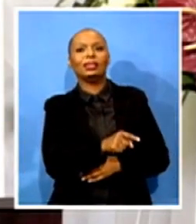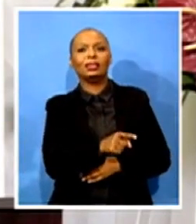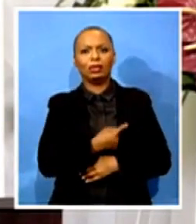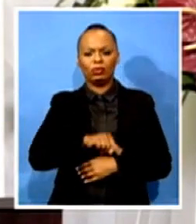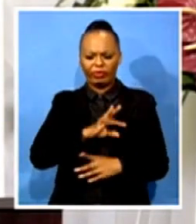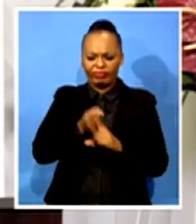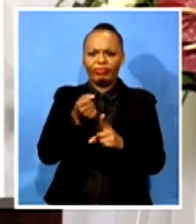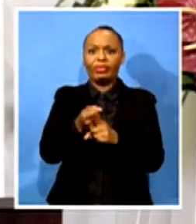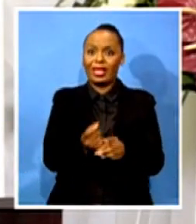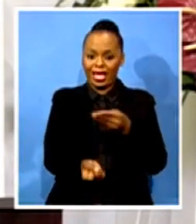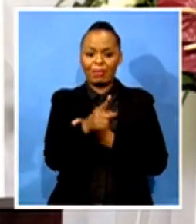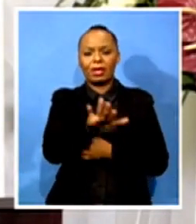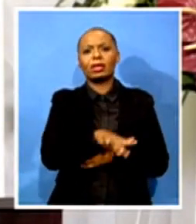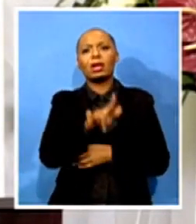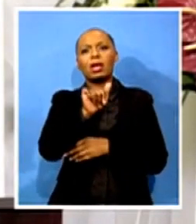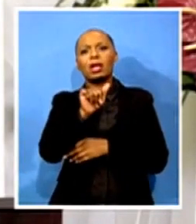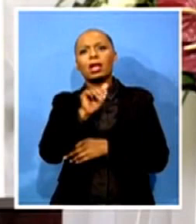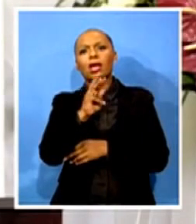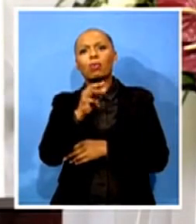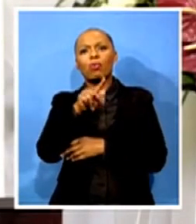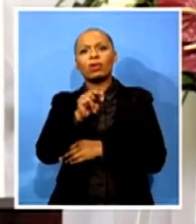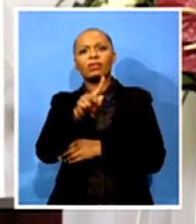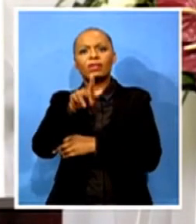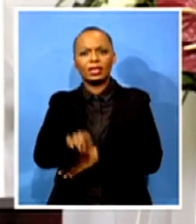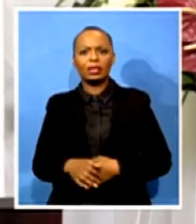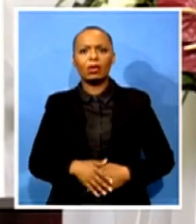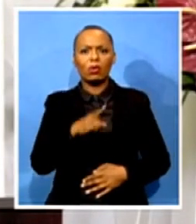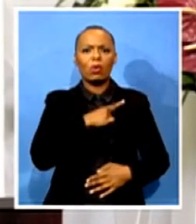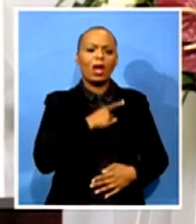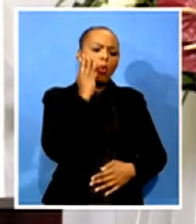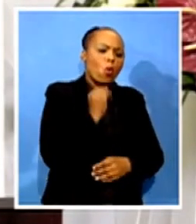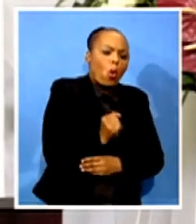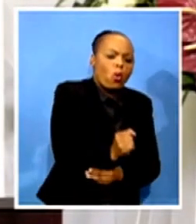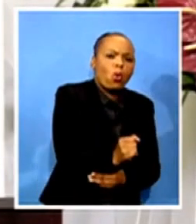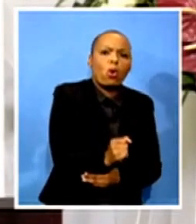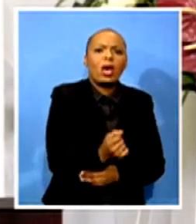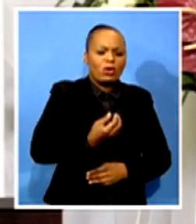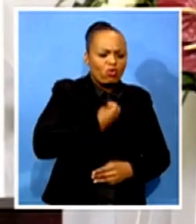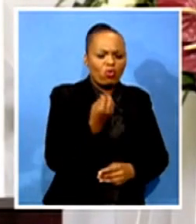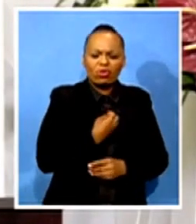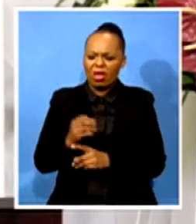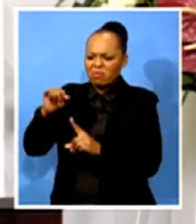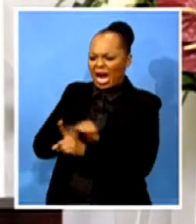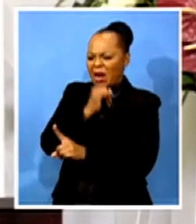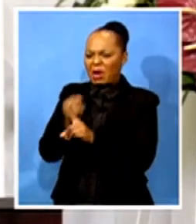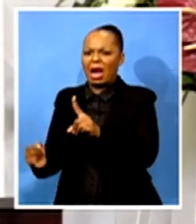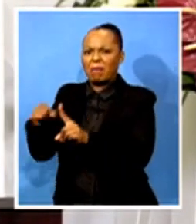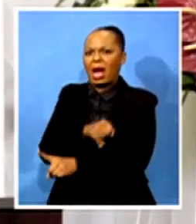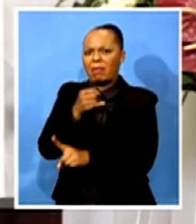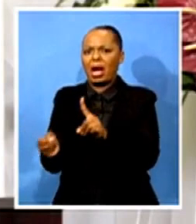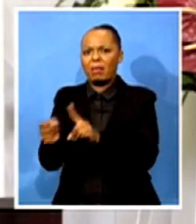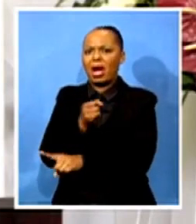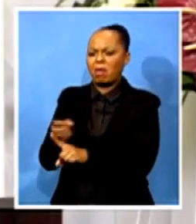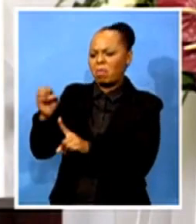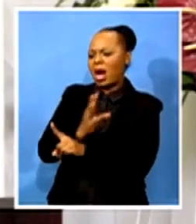was slaughtered by young people. A reporter emaphoyiseni ukuthi hayi nangu umntwana bamshiyile kanye, and they say we